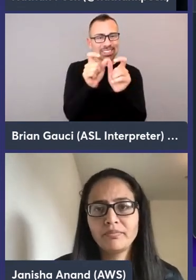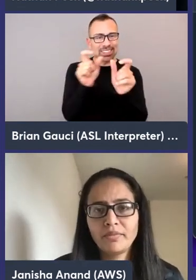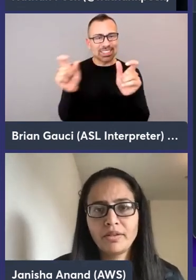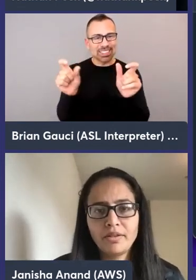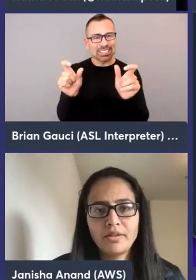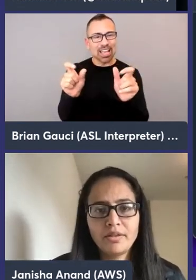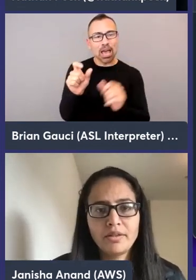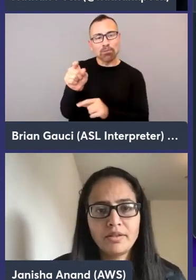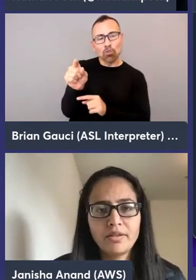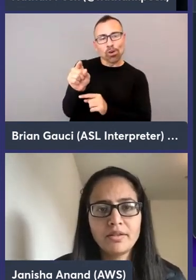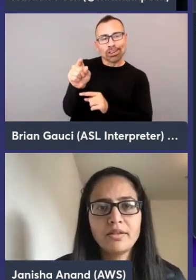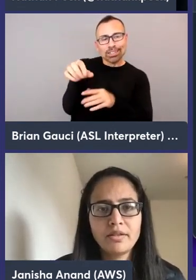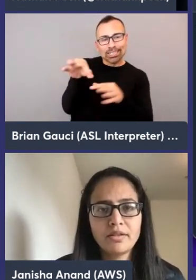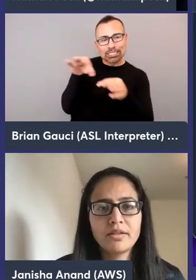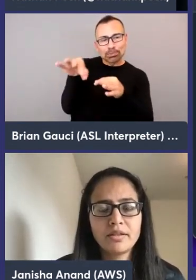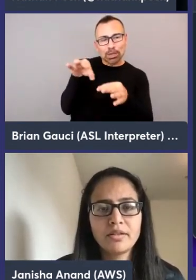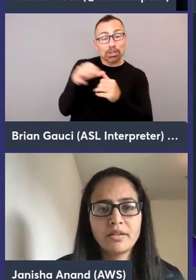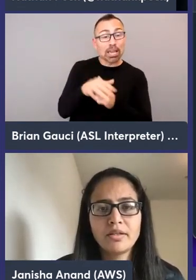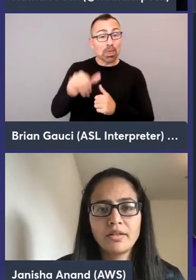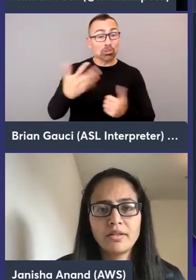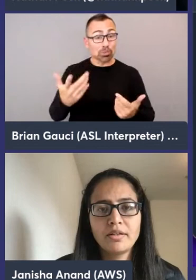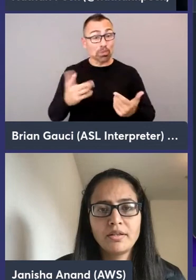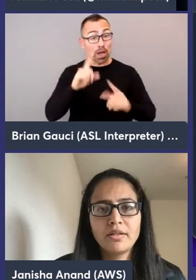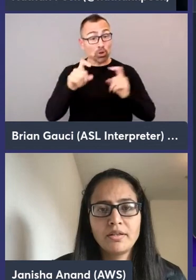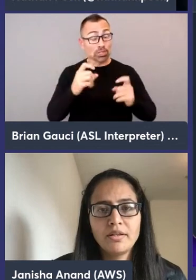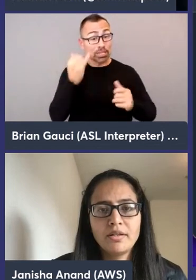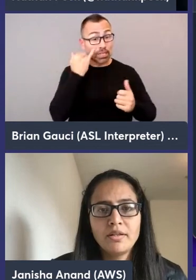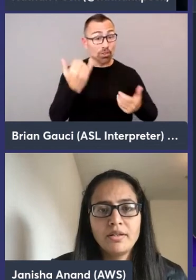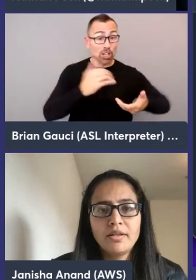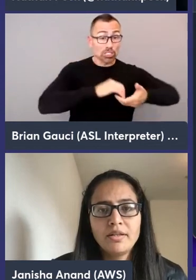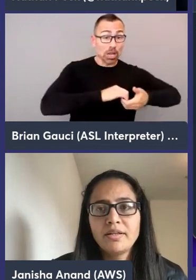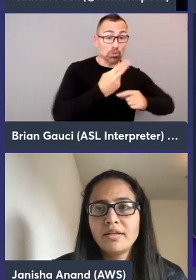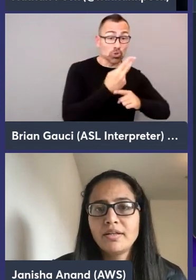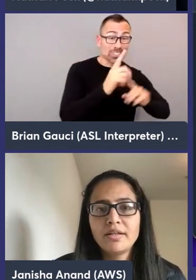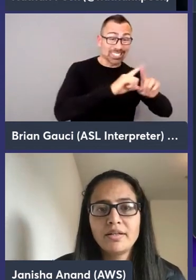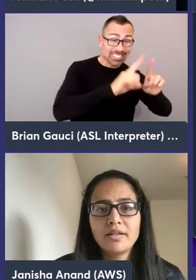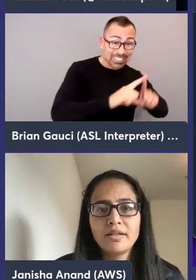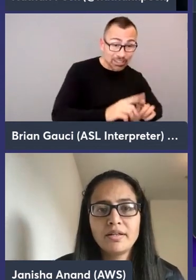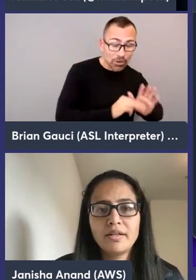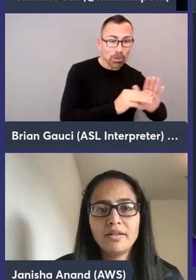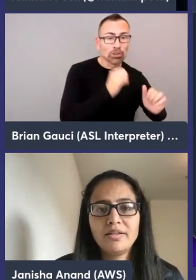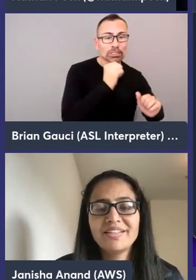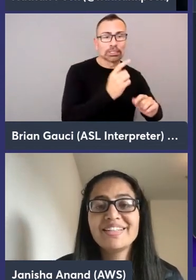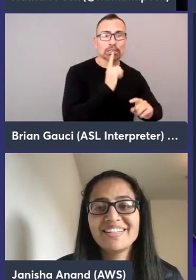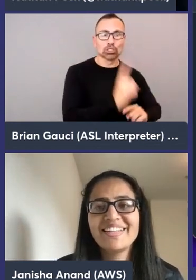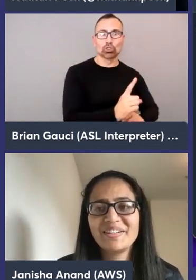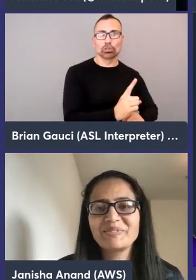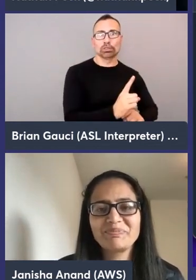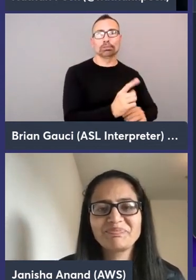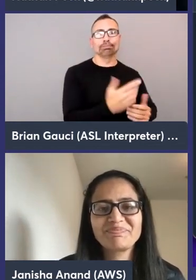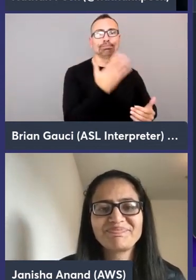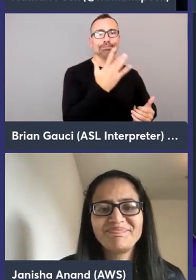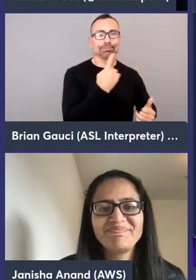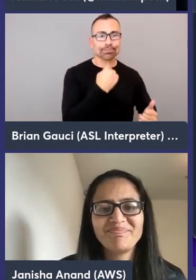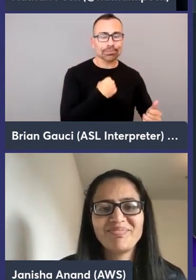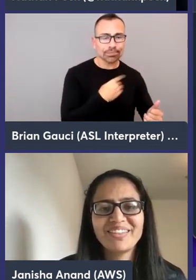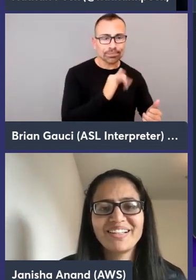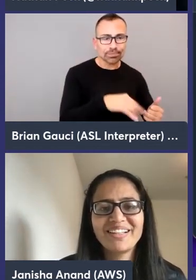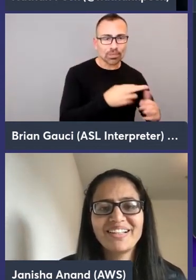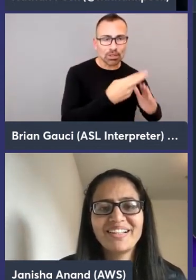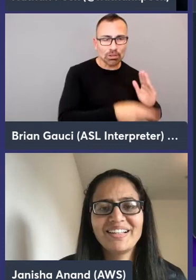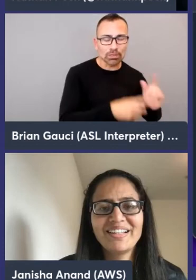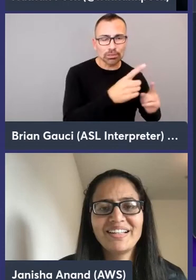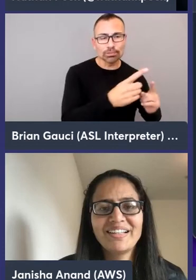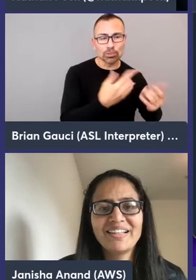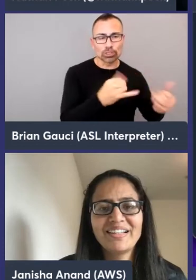question around ensembling. If you're using a lot of different models and you're not sure exactly what it's actually, why it's telling you what it's telling you in the end, you